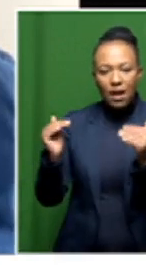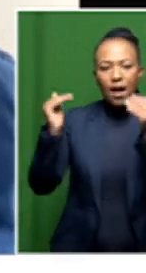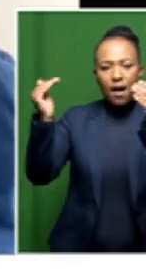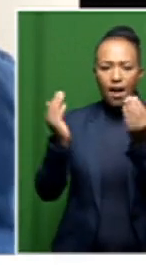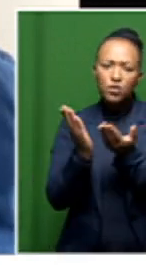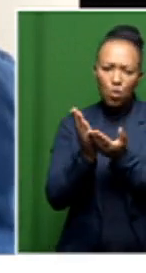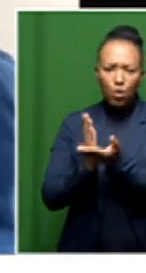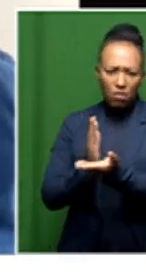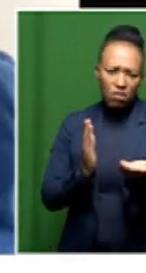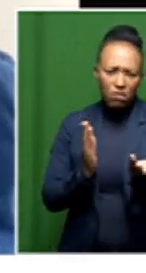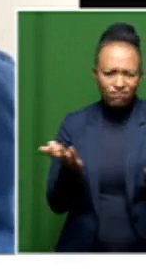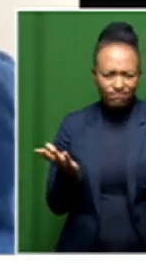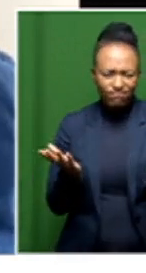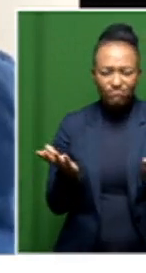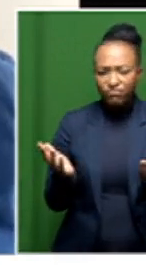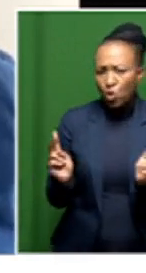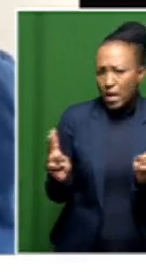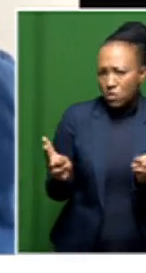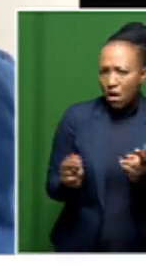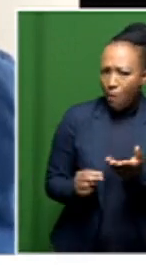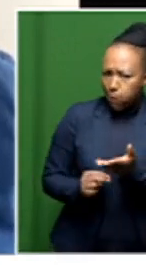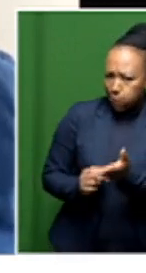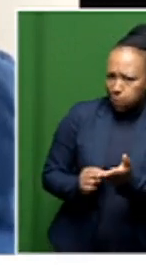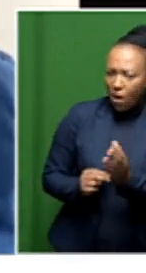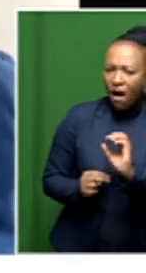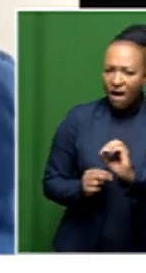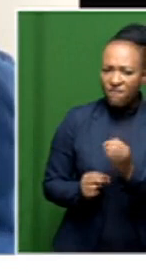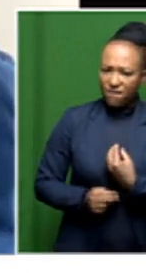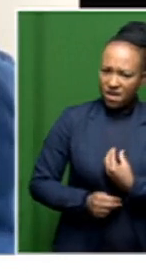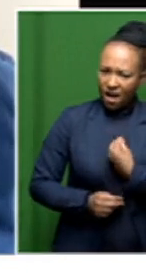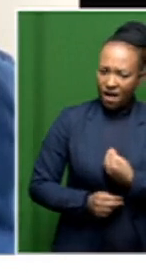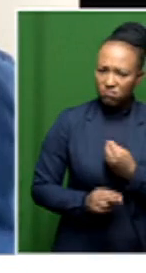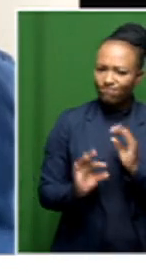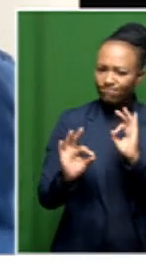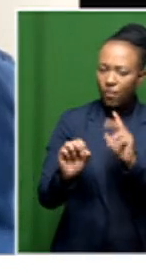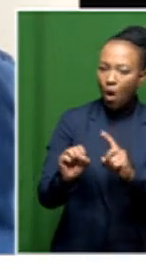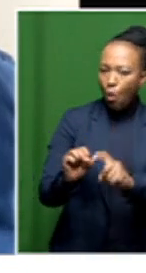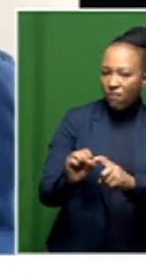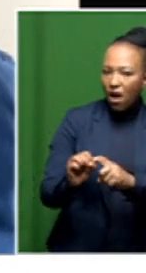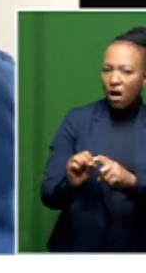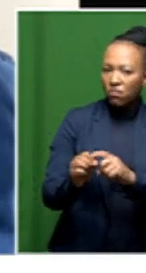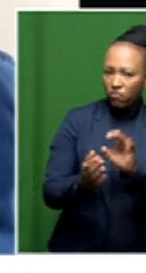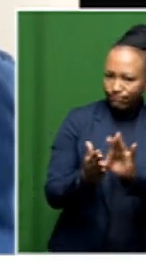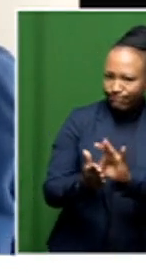because there would naturally be people at these facilities as well who are eligible to vote?